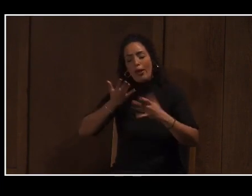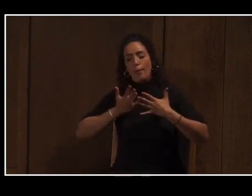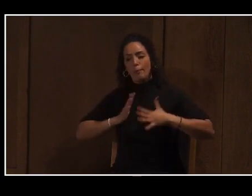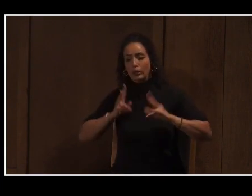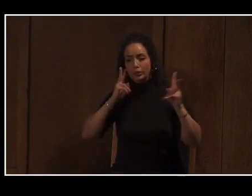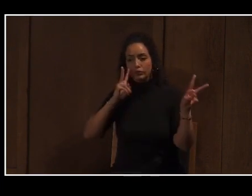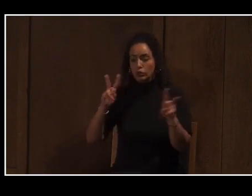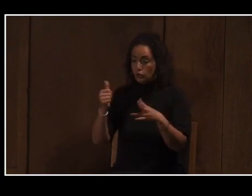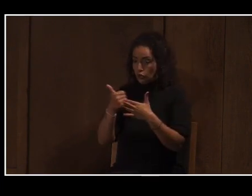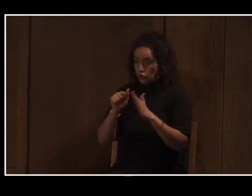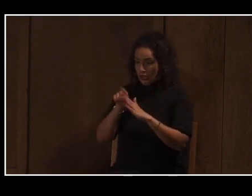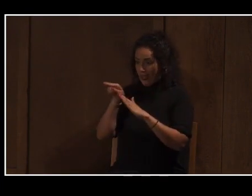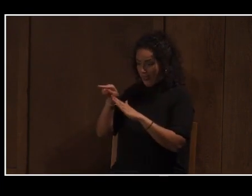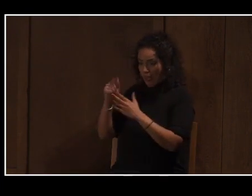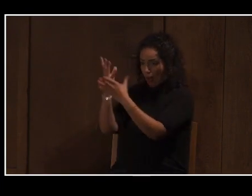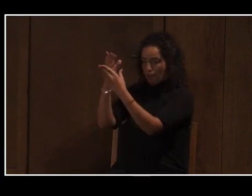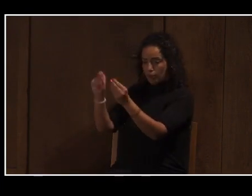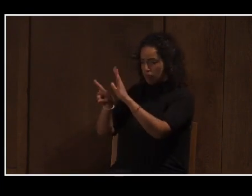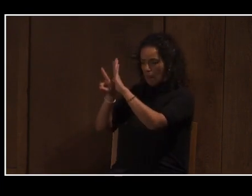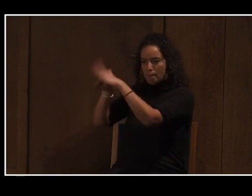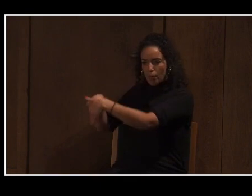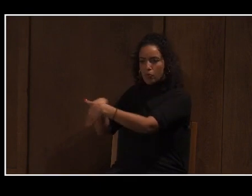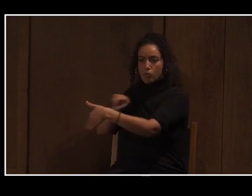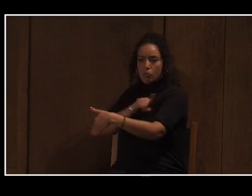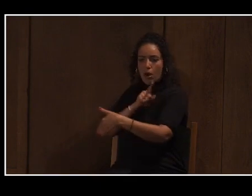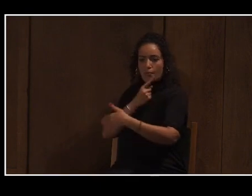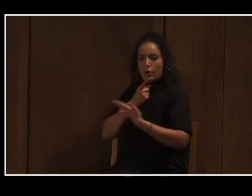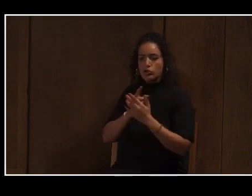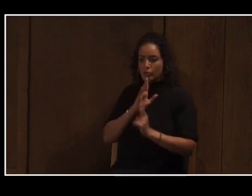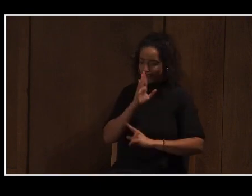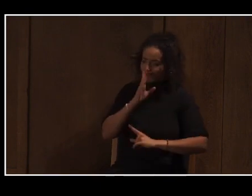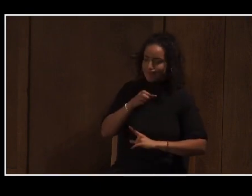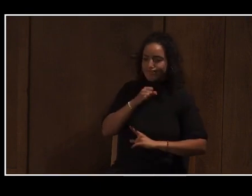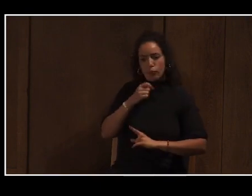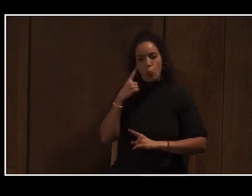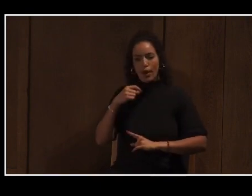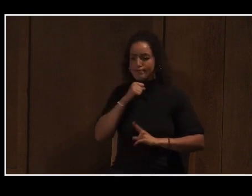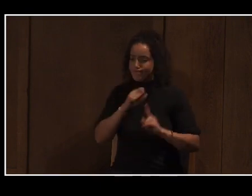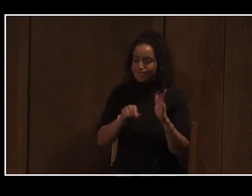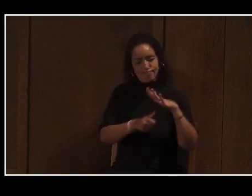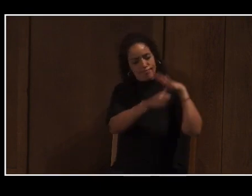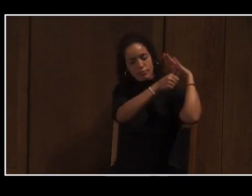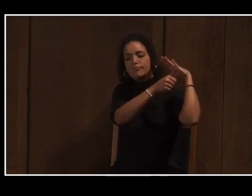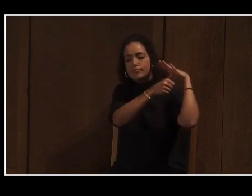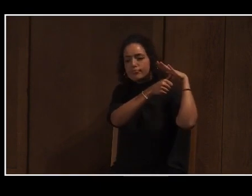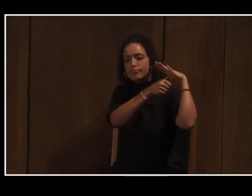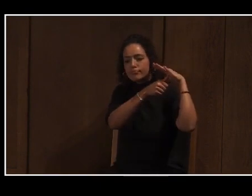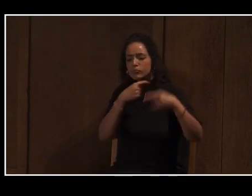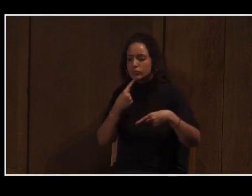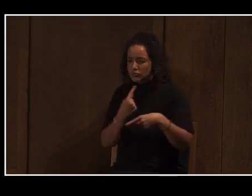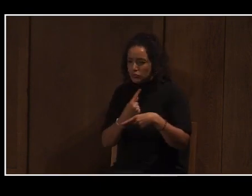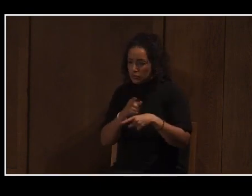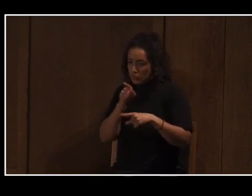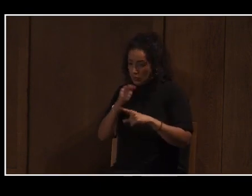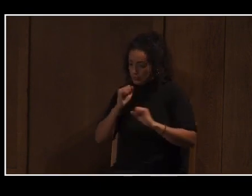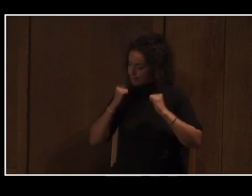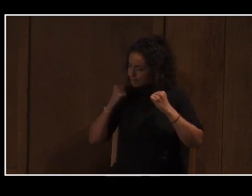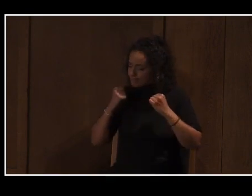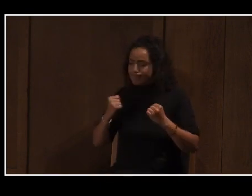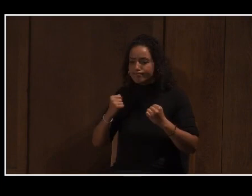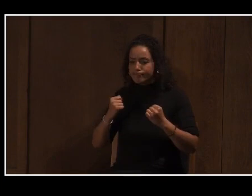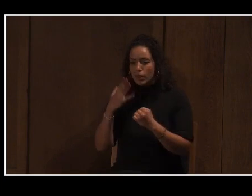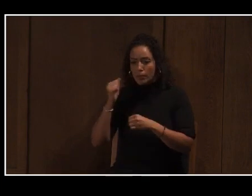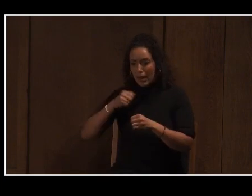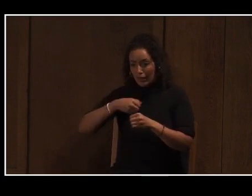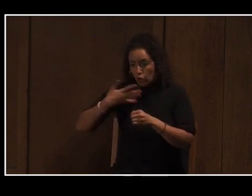through heteropatriarchy. But Lee spoke of the intentional presencing of black queer ancestors in the